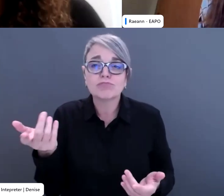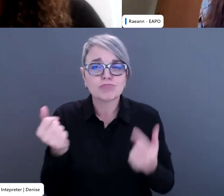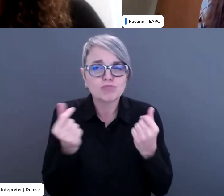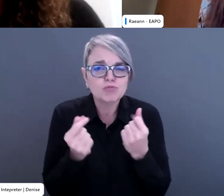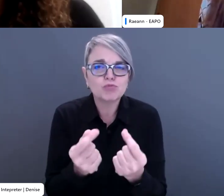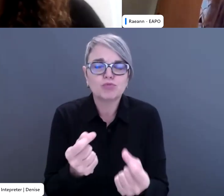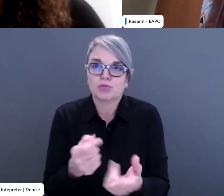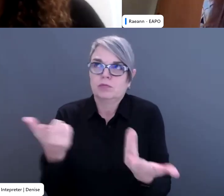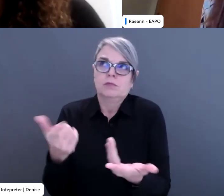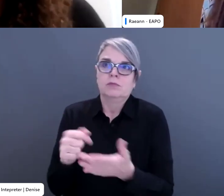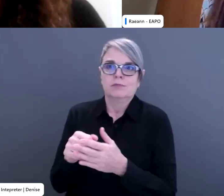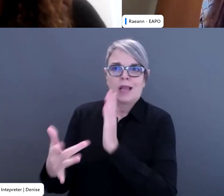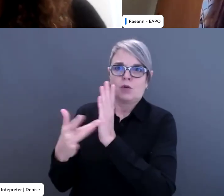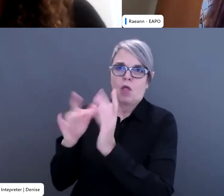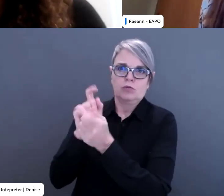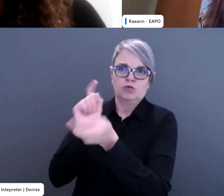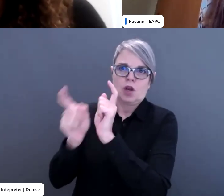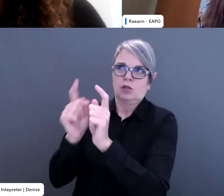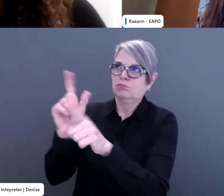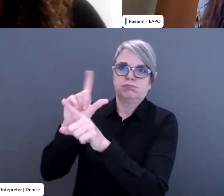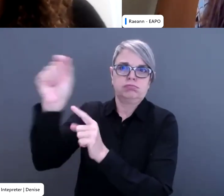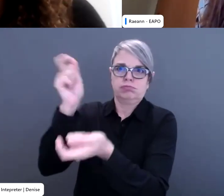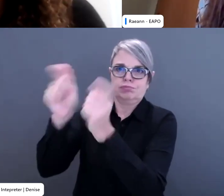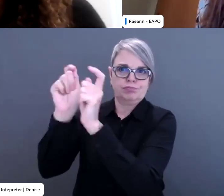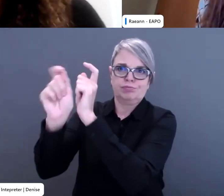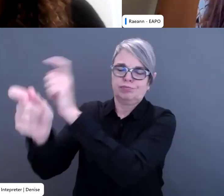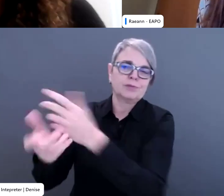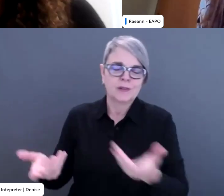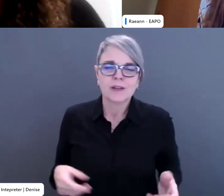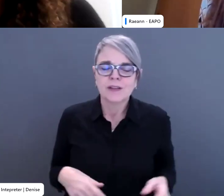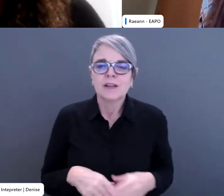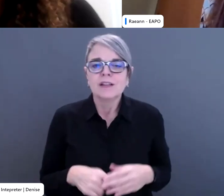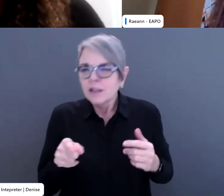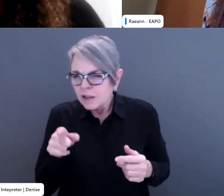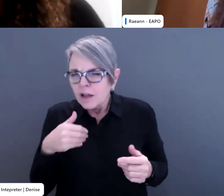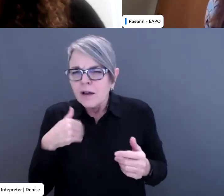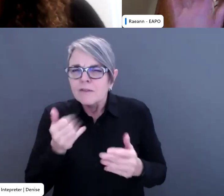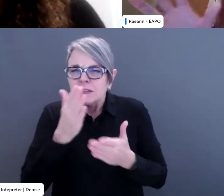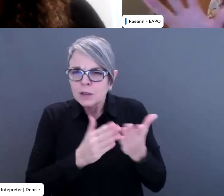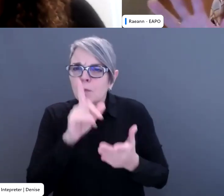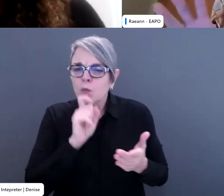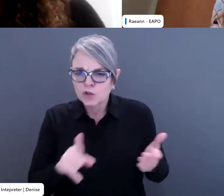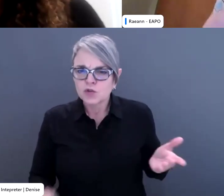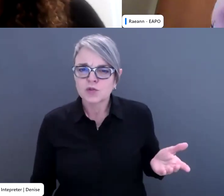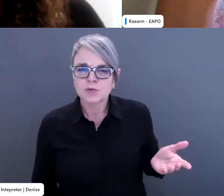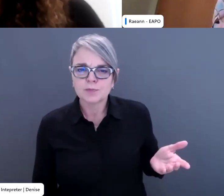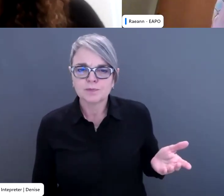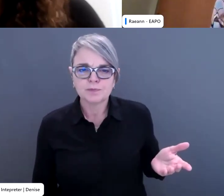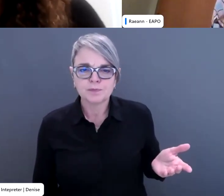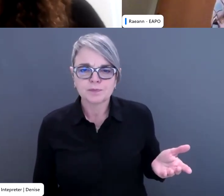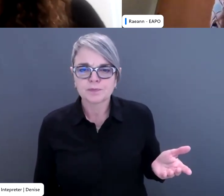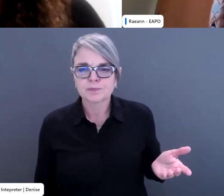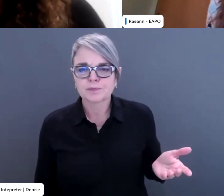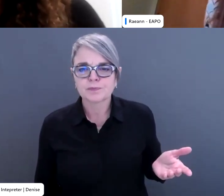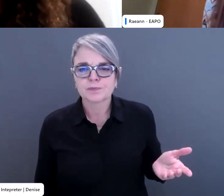almost. But we do Mhm. have a few questions. We have Sure. a few minutes. So somebody's just asking for, and I know each bank is different. So in terms of fees